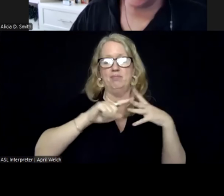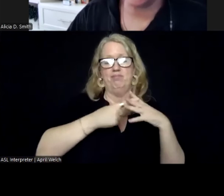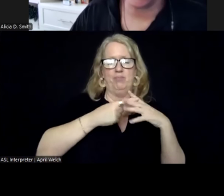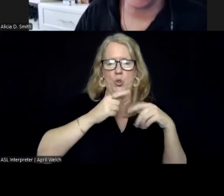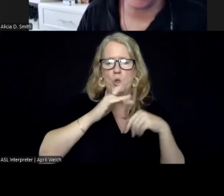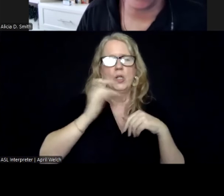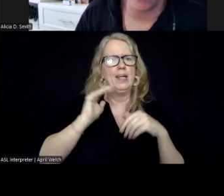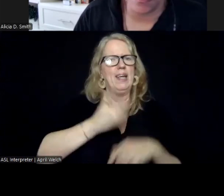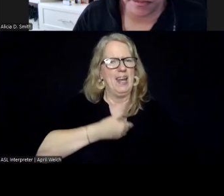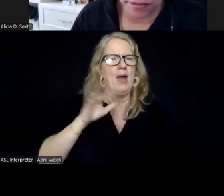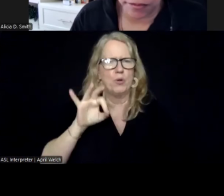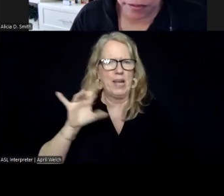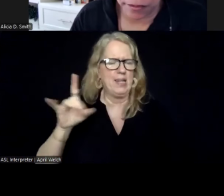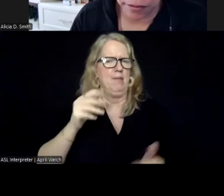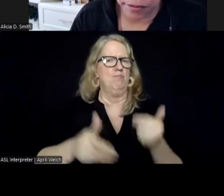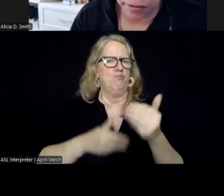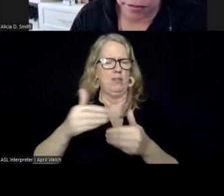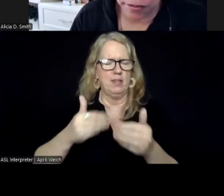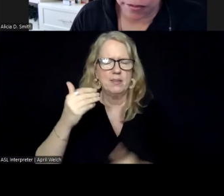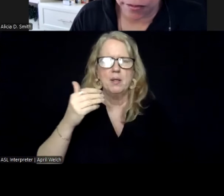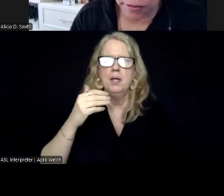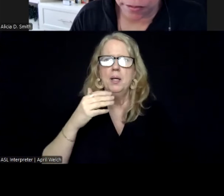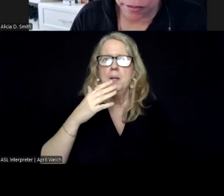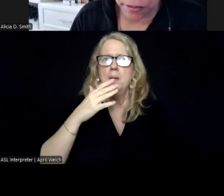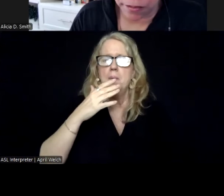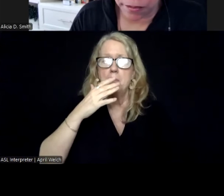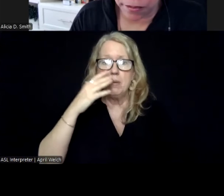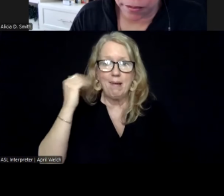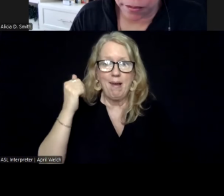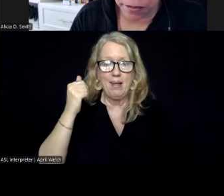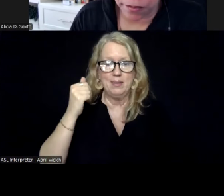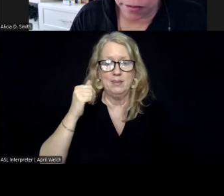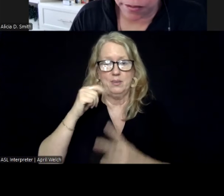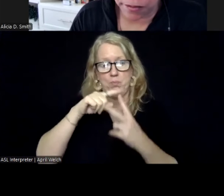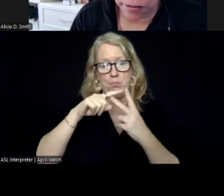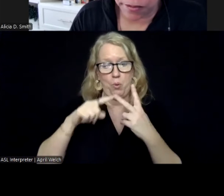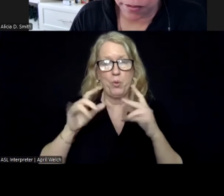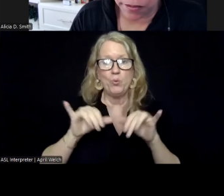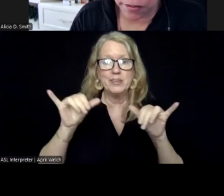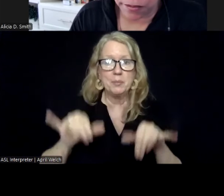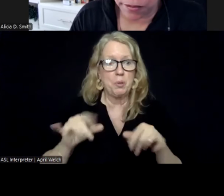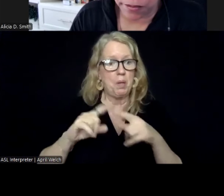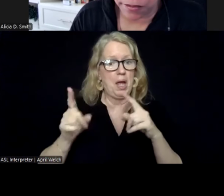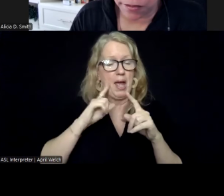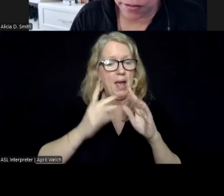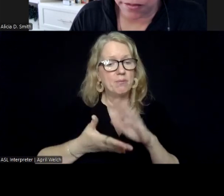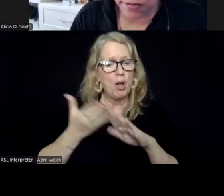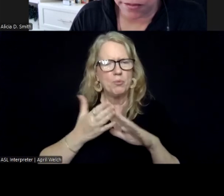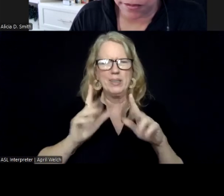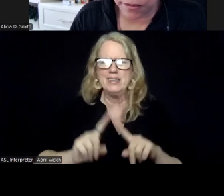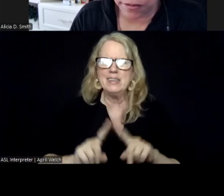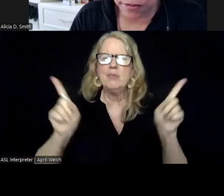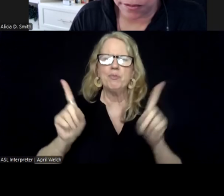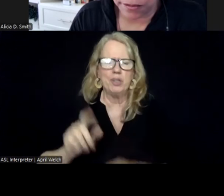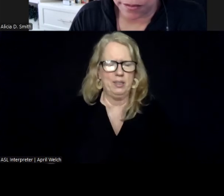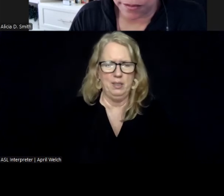our 988 process because, again, these two systems have operated quite differently. And